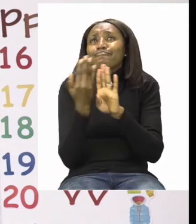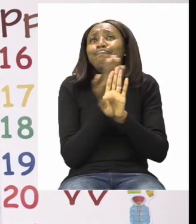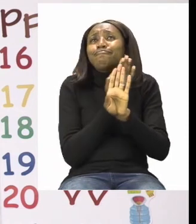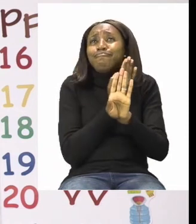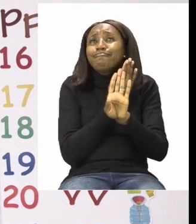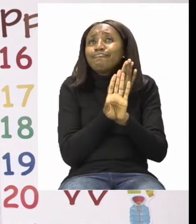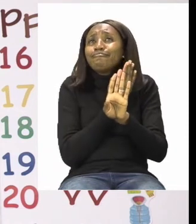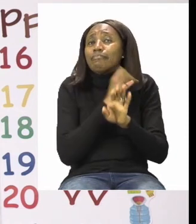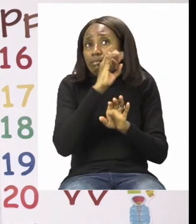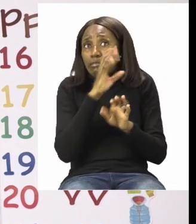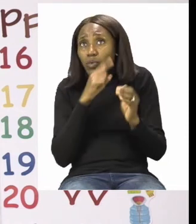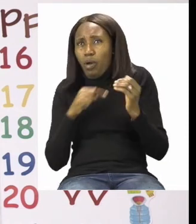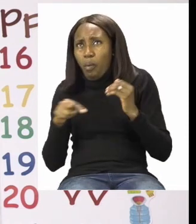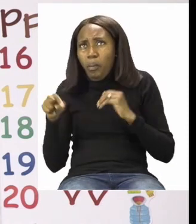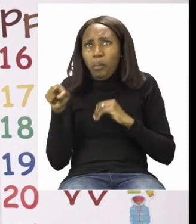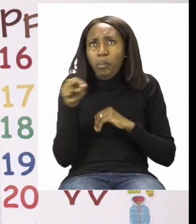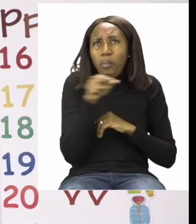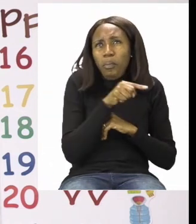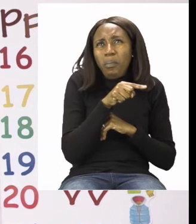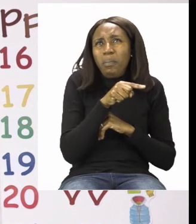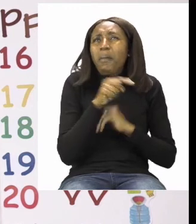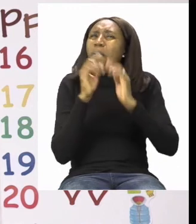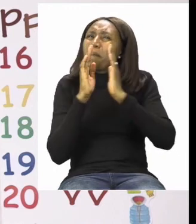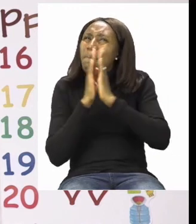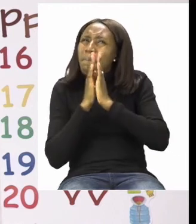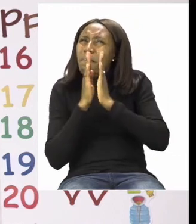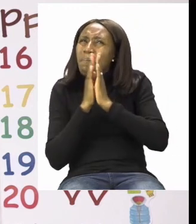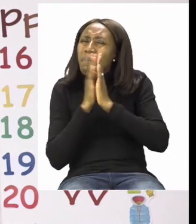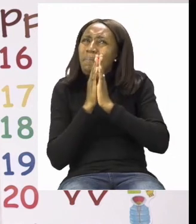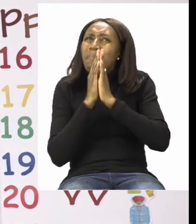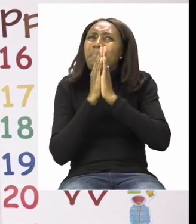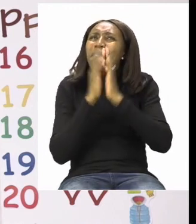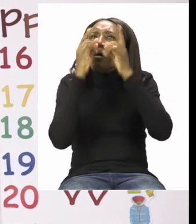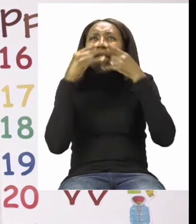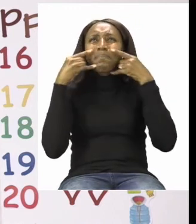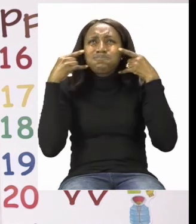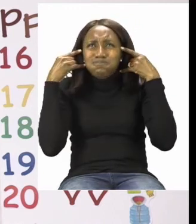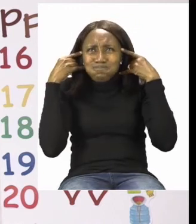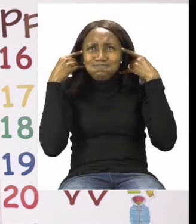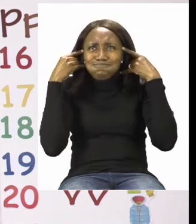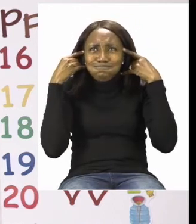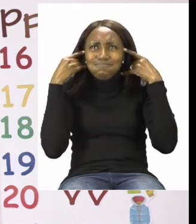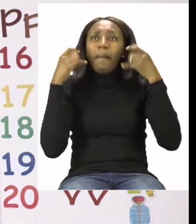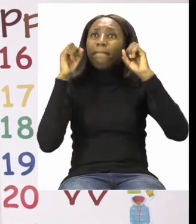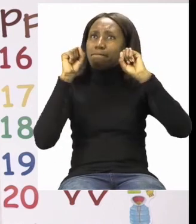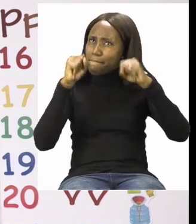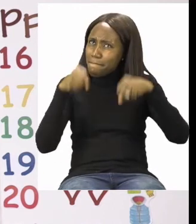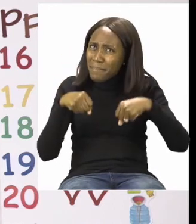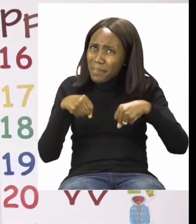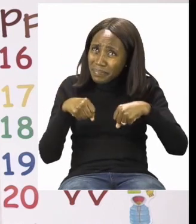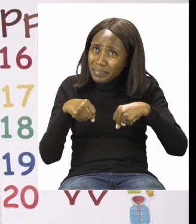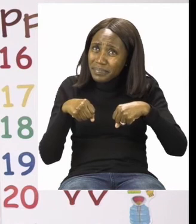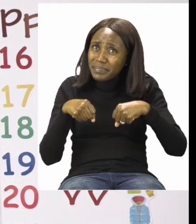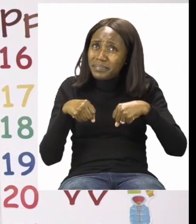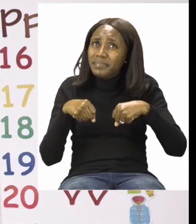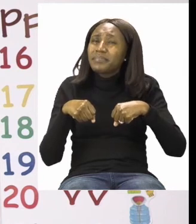are outside, please make sure that you wear your mask covering your nose and mouth,